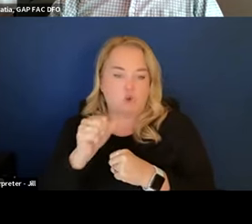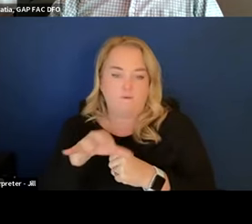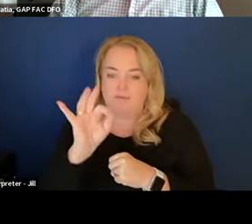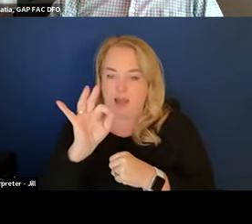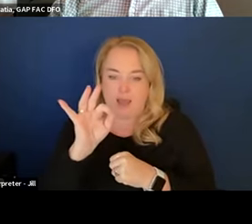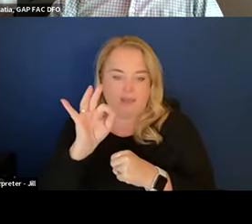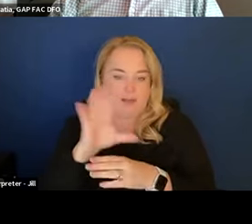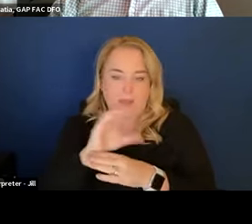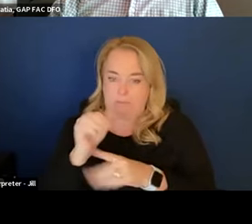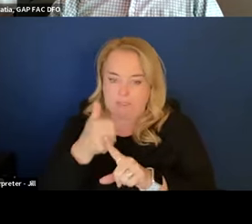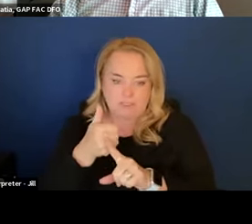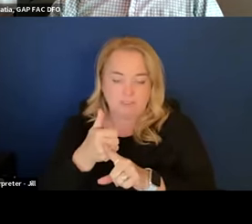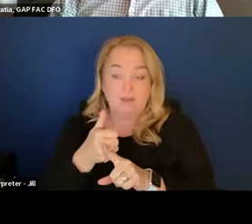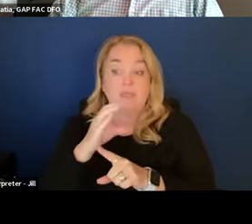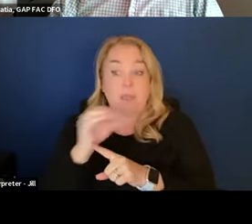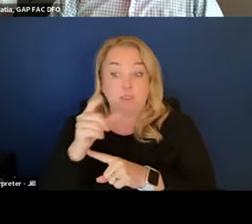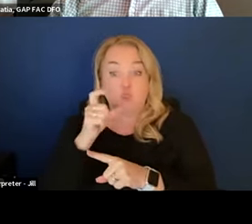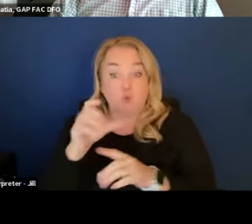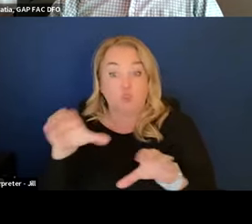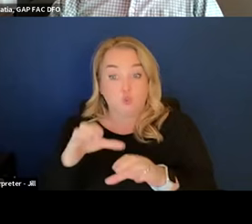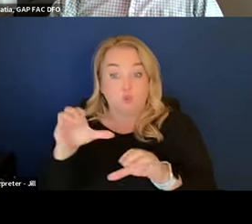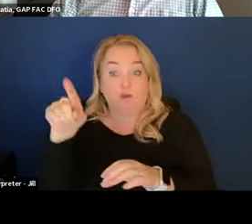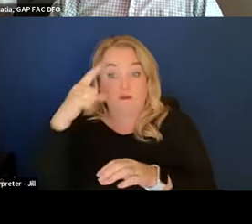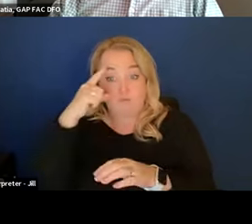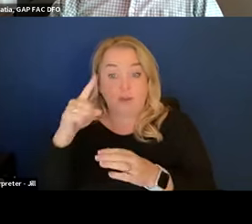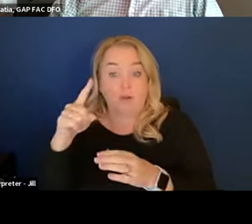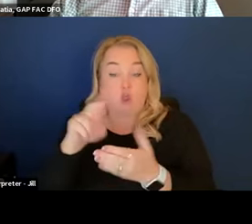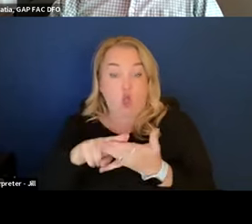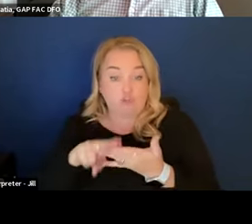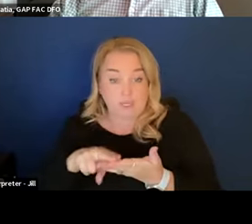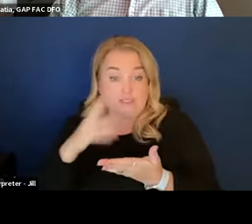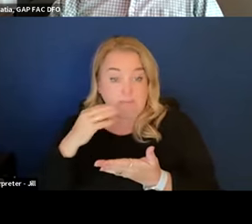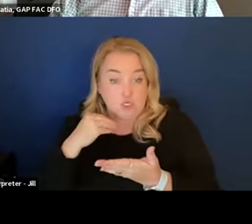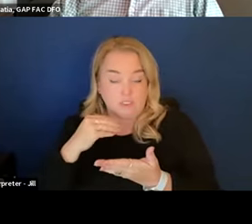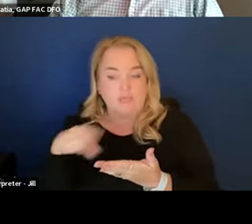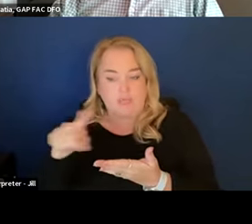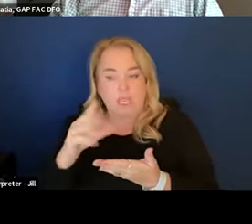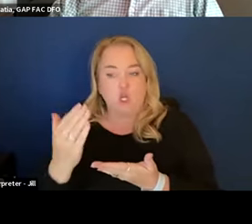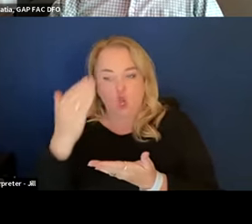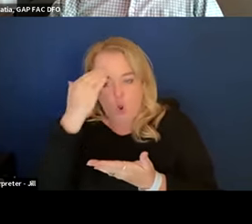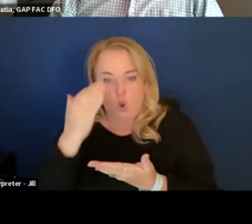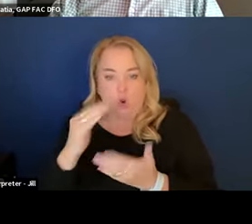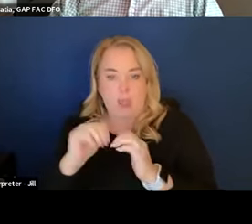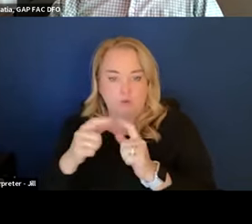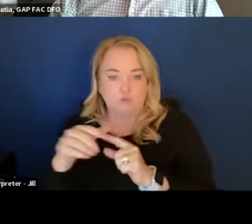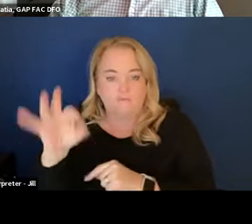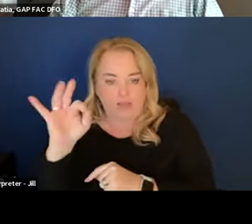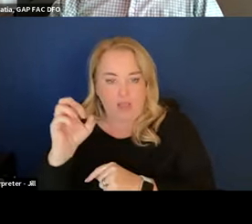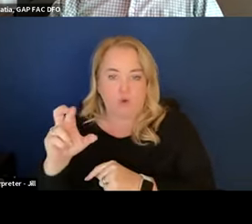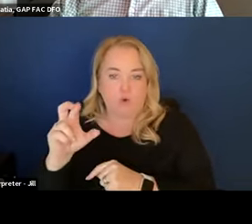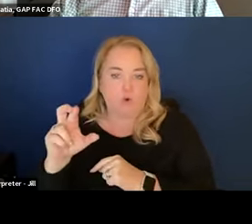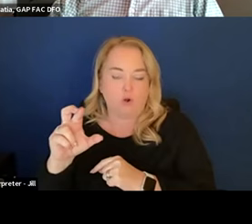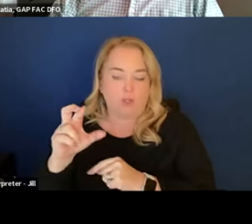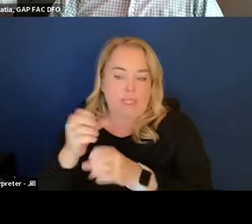or the companies. The companies who do government contracting and are experienced with it, they know to go out and look for those, or they're getting them in their